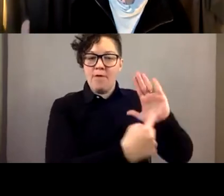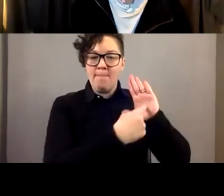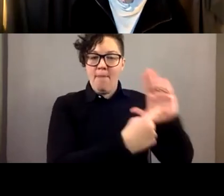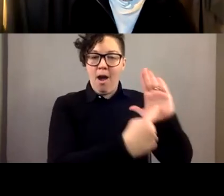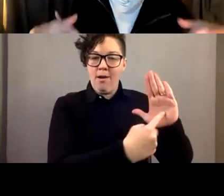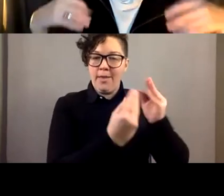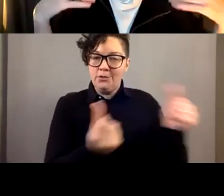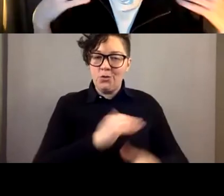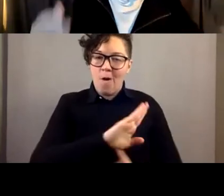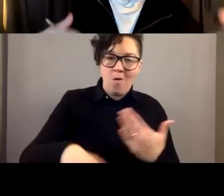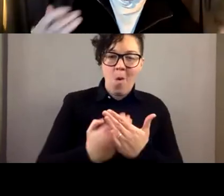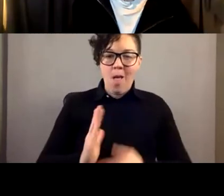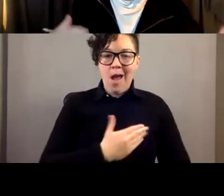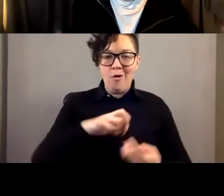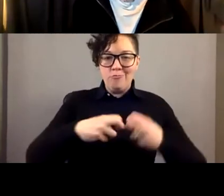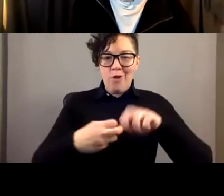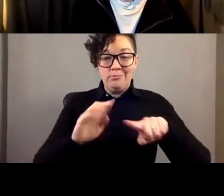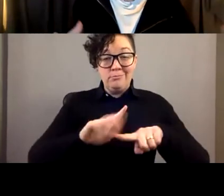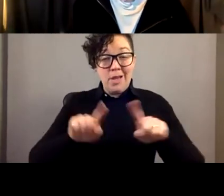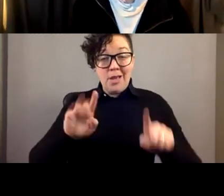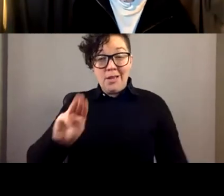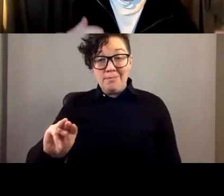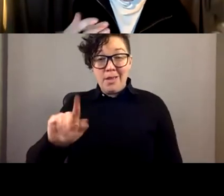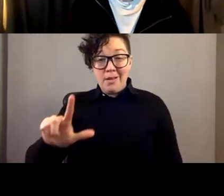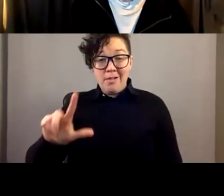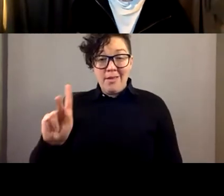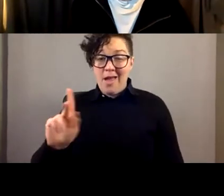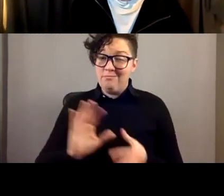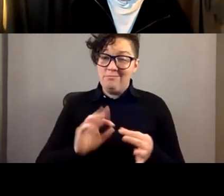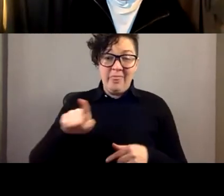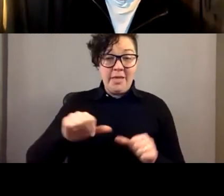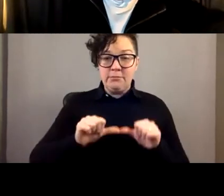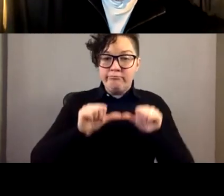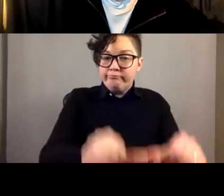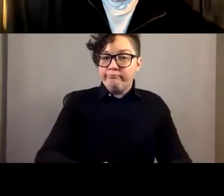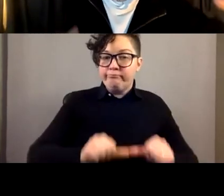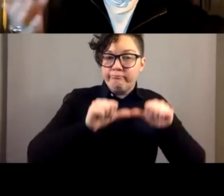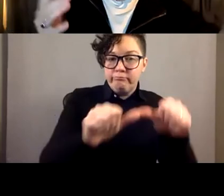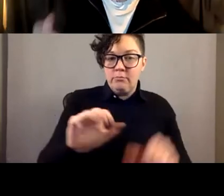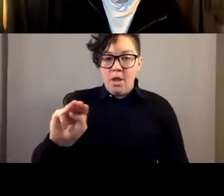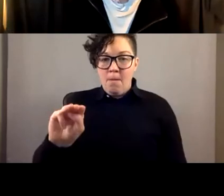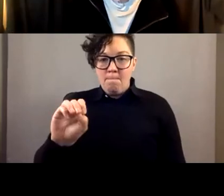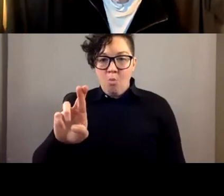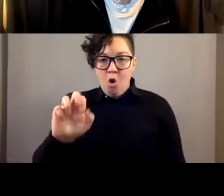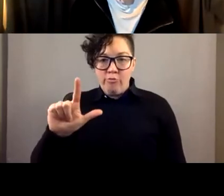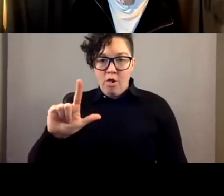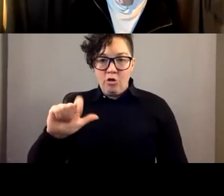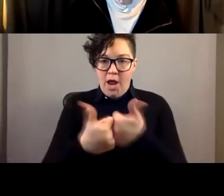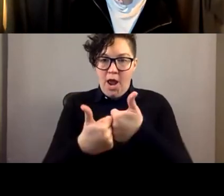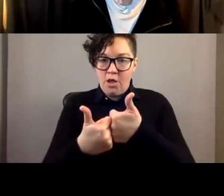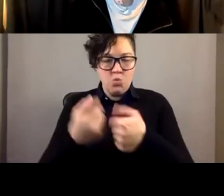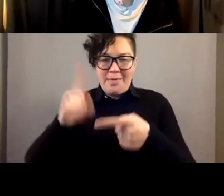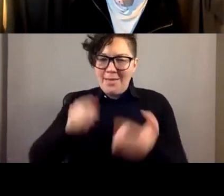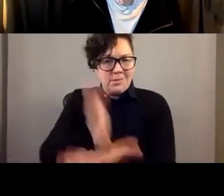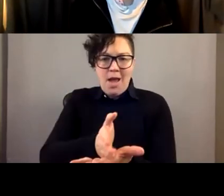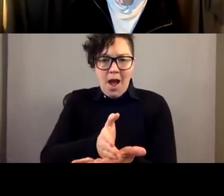Luther King said, this is an endless moral challenge. We can't stop and look to the solution of it. But